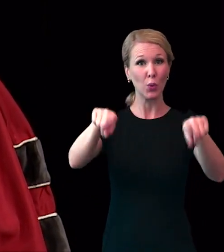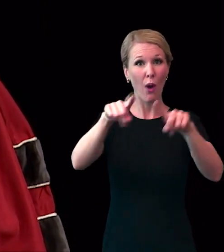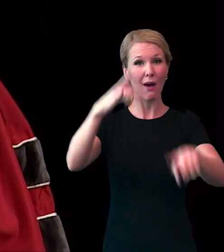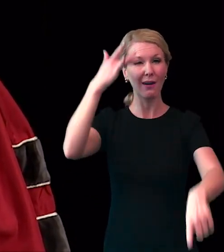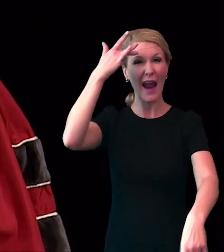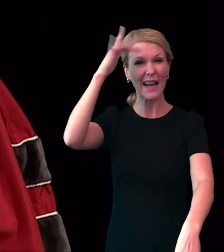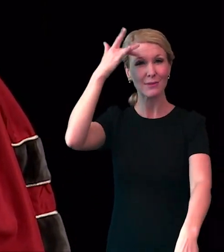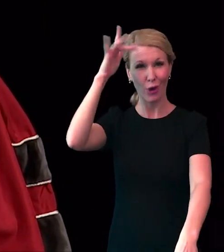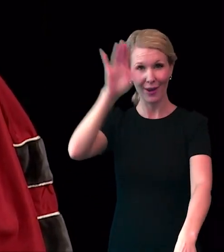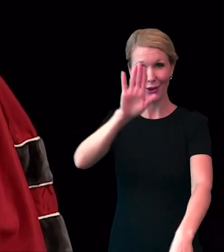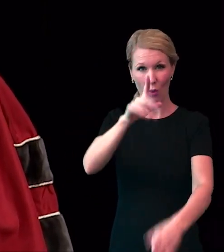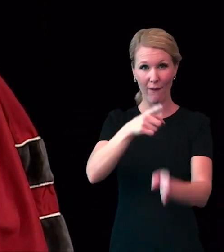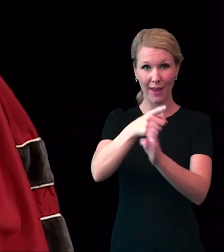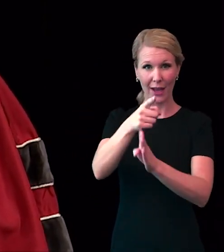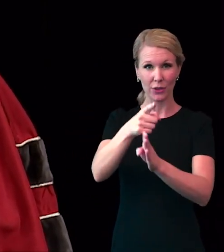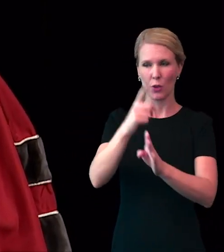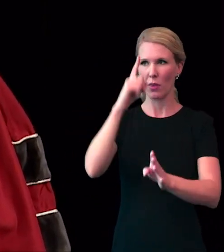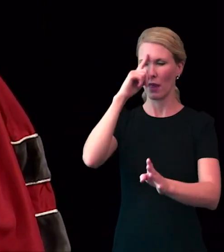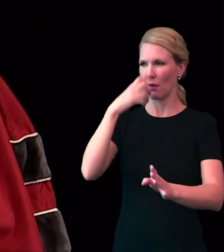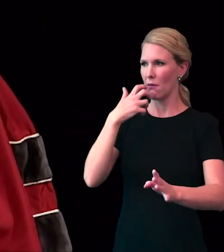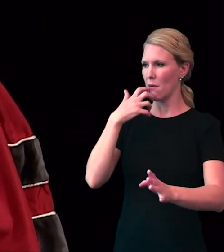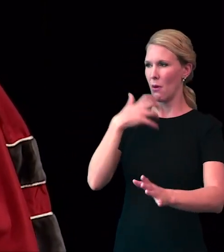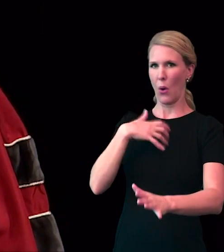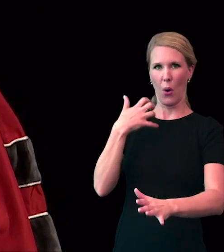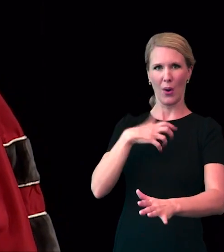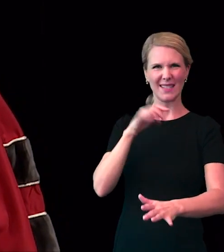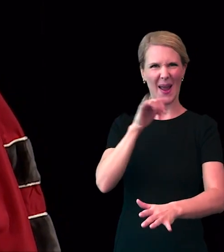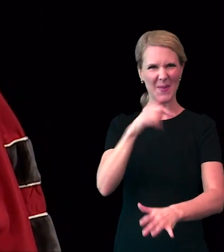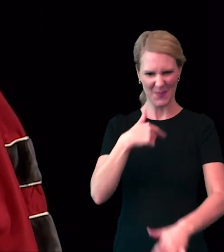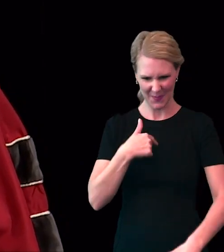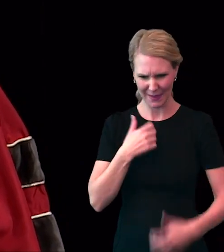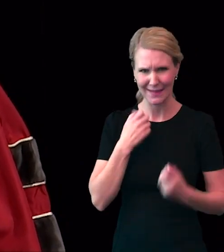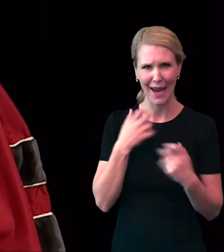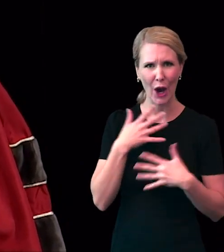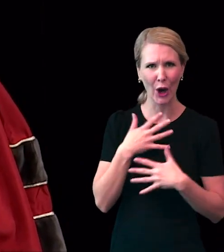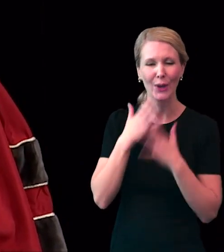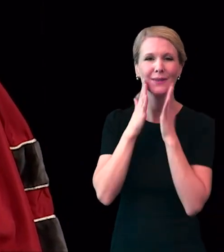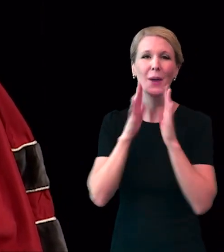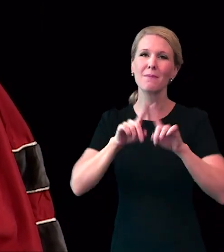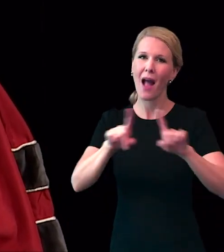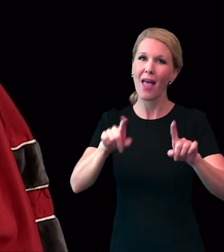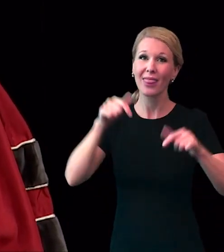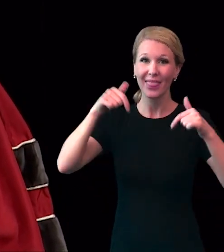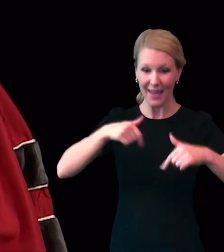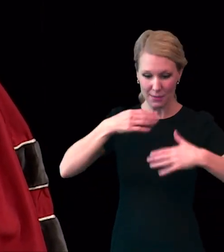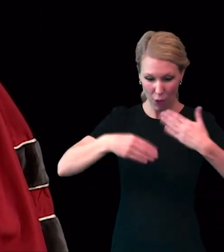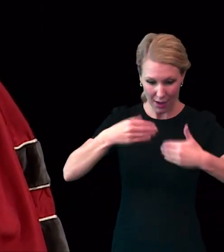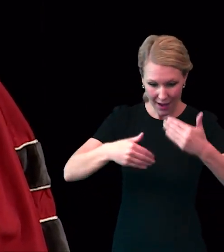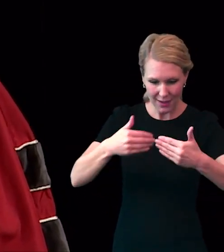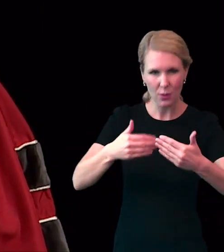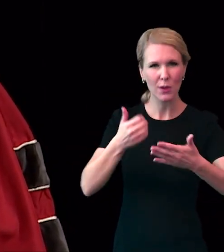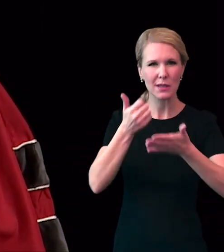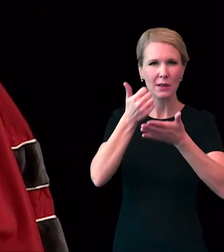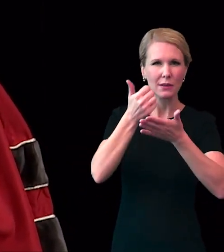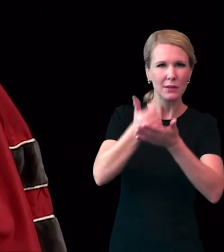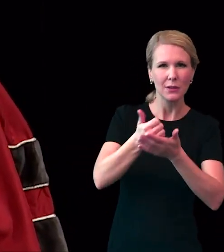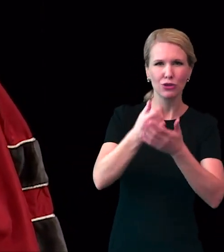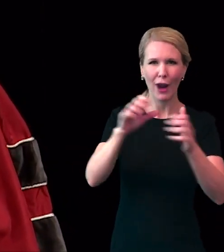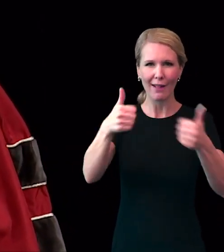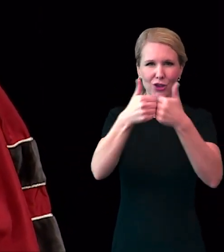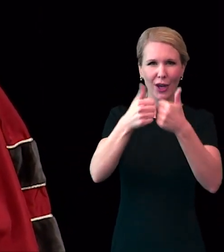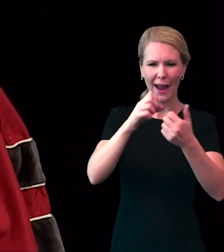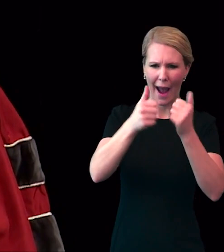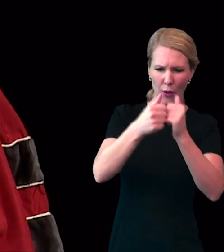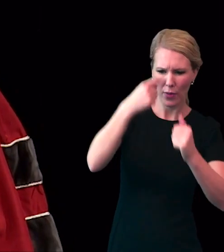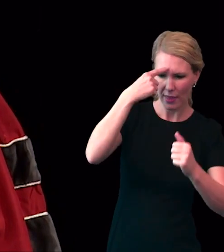respective fields. I'm sure your first thought of that notion, like me, is one of terror, but this process was designed to challenge how you plan, how you think, how you work. You have met